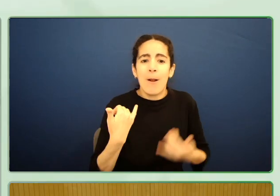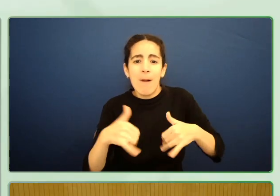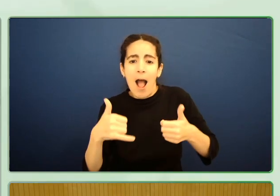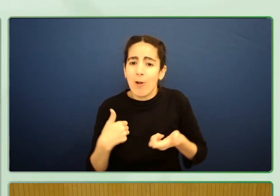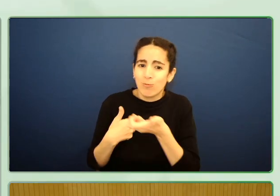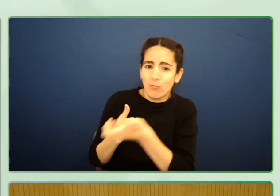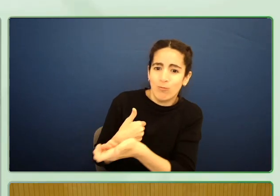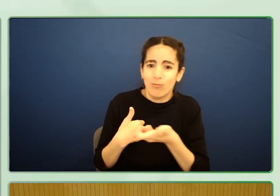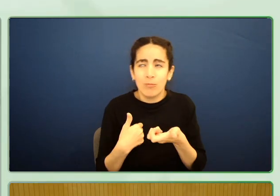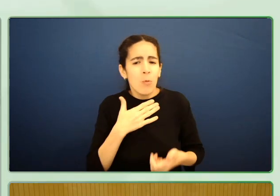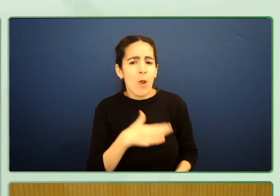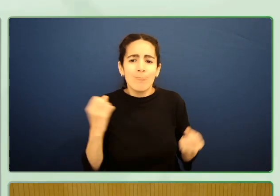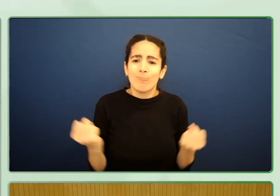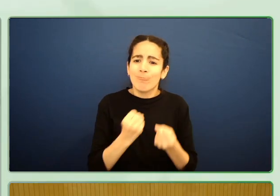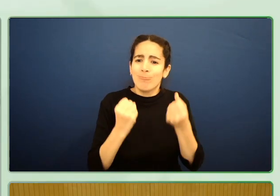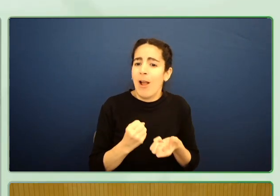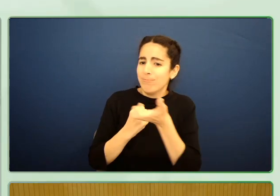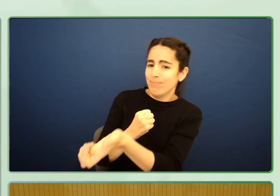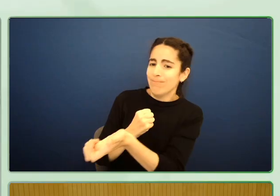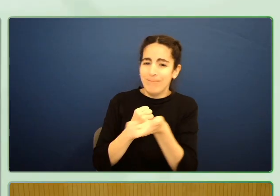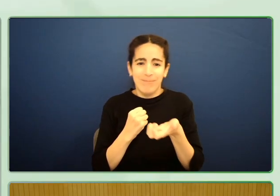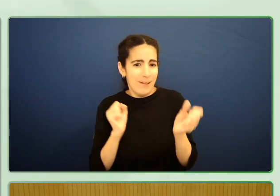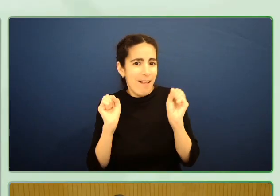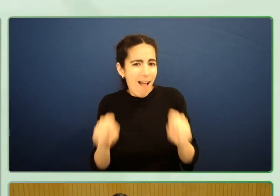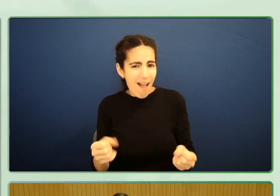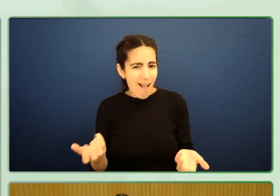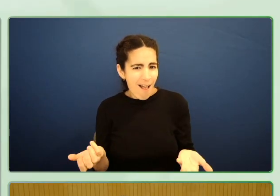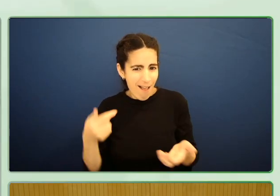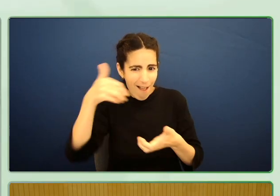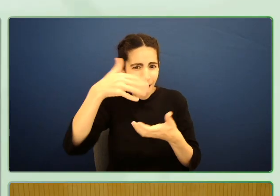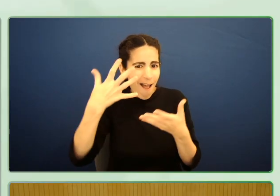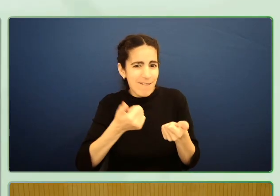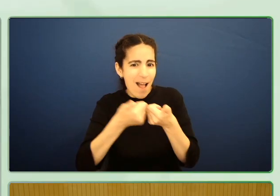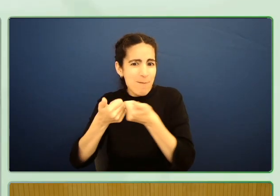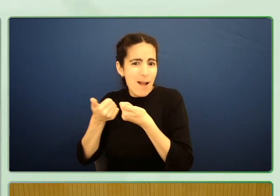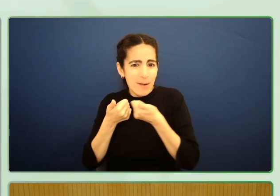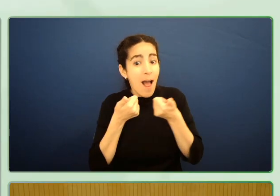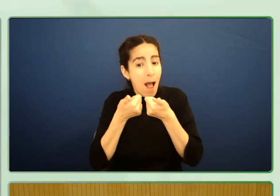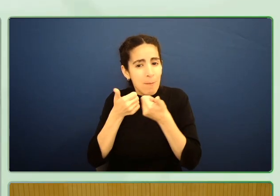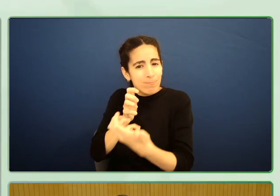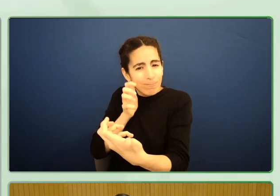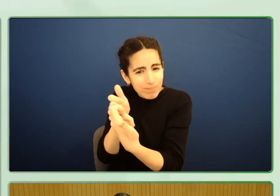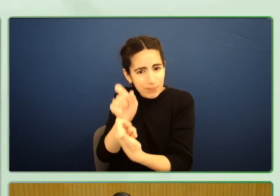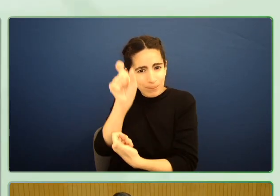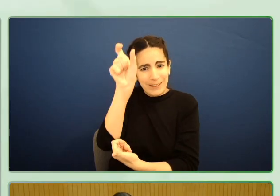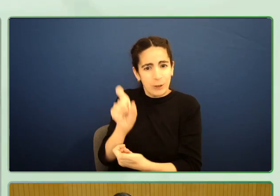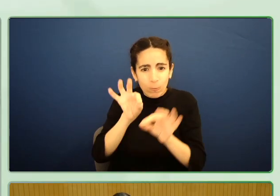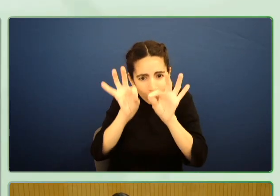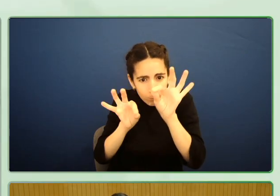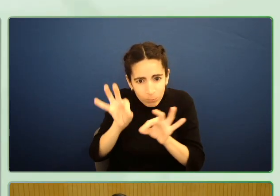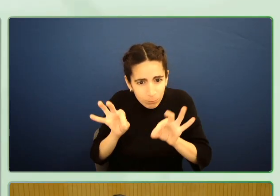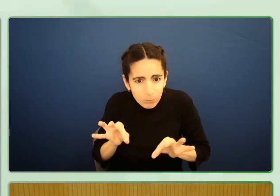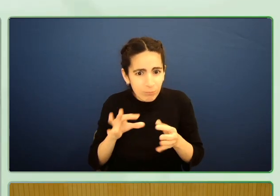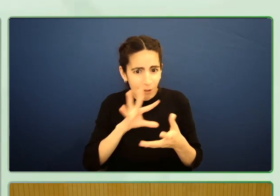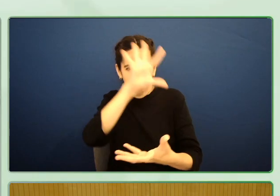you can give him, you know, these are games, they are completely personalized, you know. This is all true here. This is my Tara. This is true story about